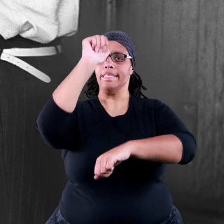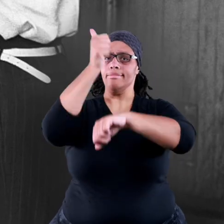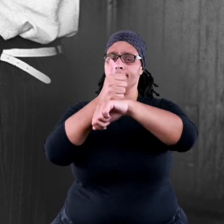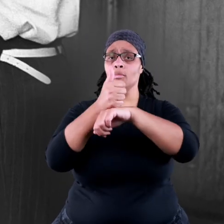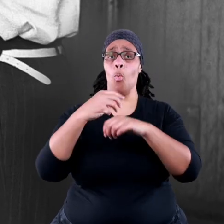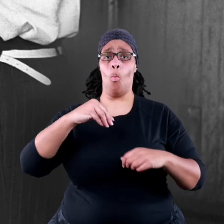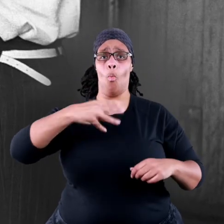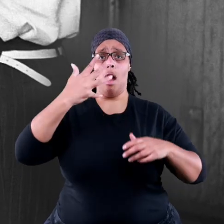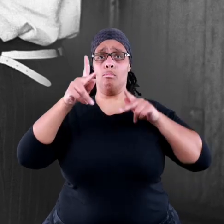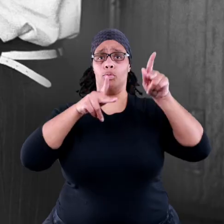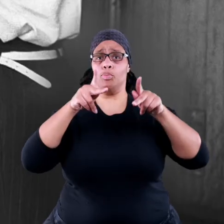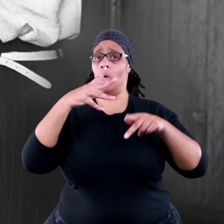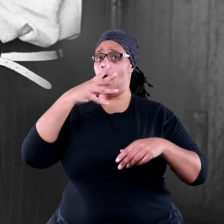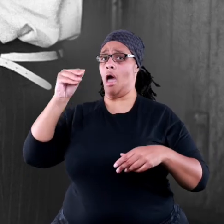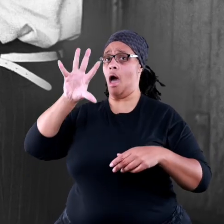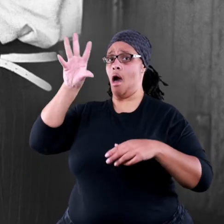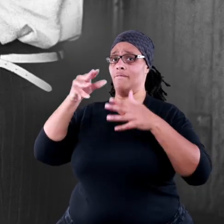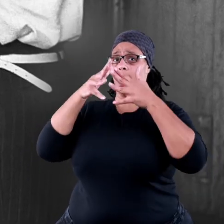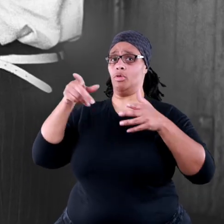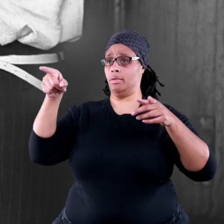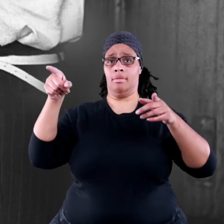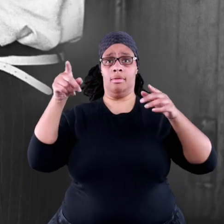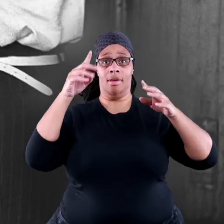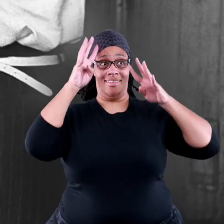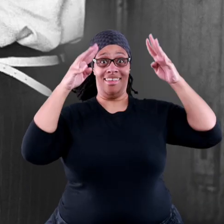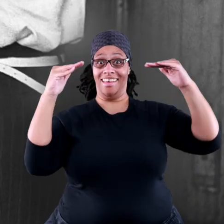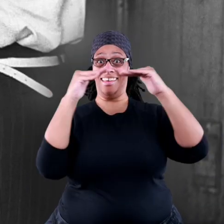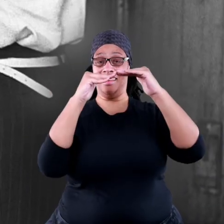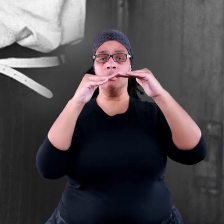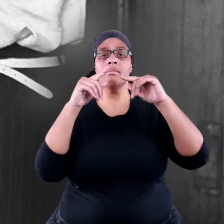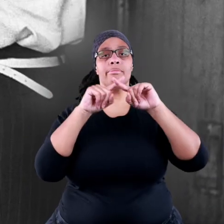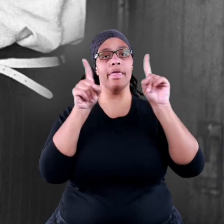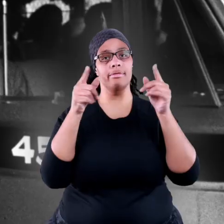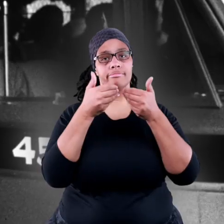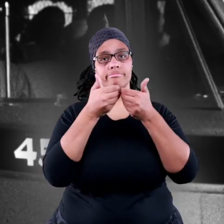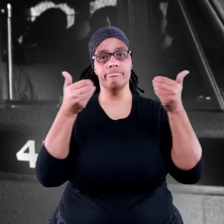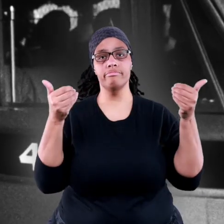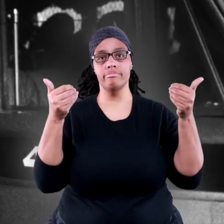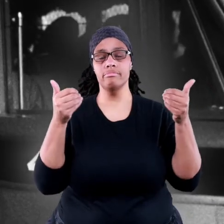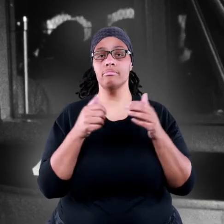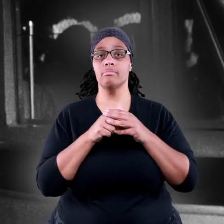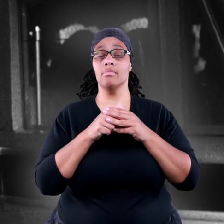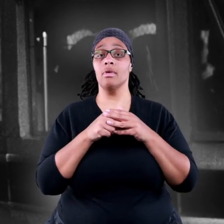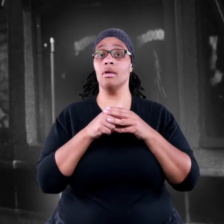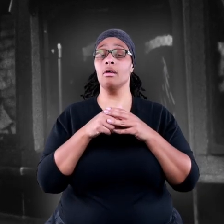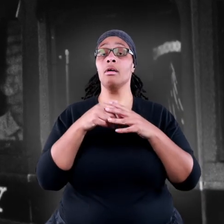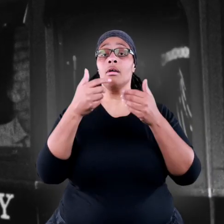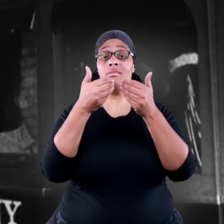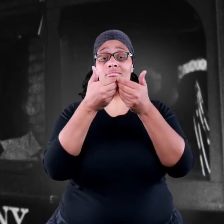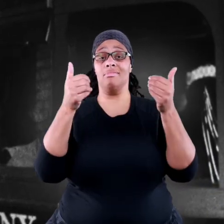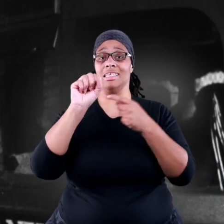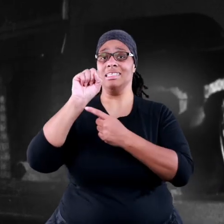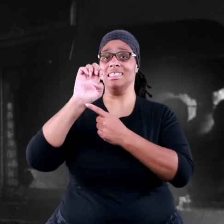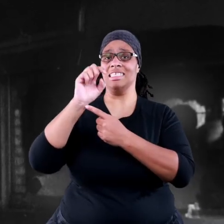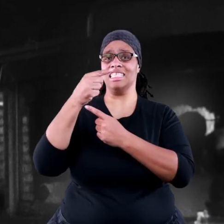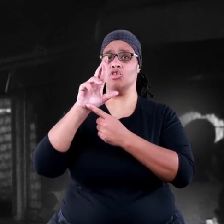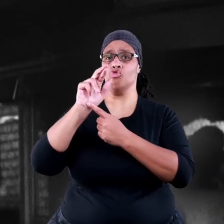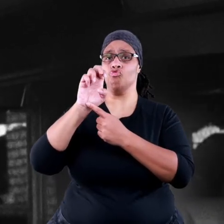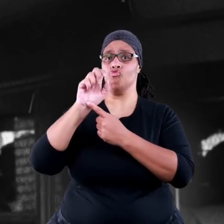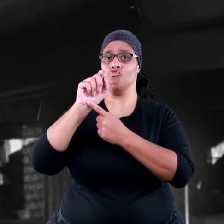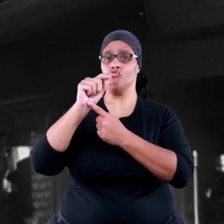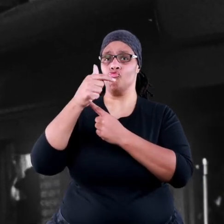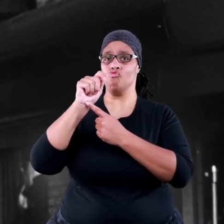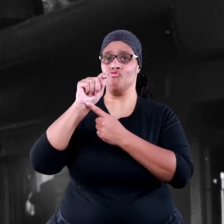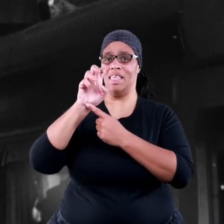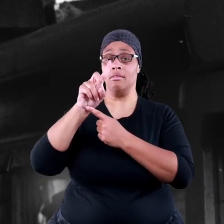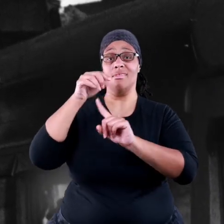and established that white people and African American people should be equal but separate or segregated in